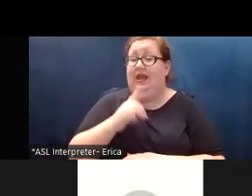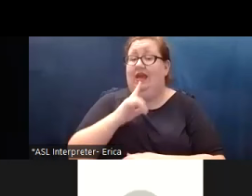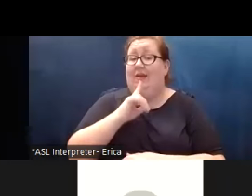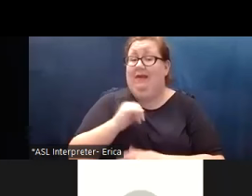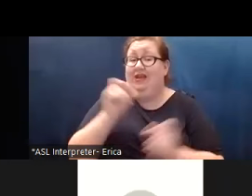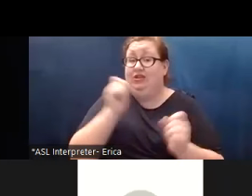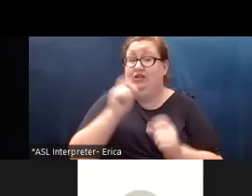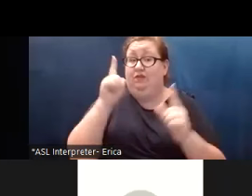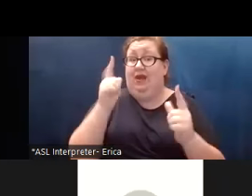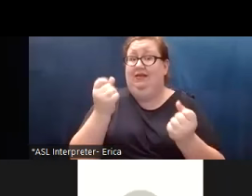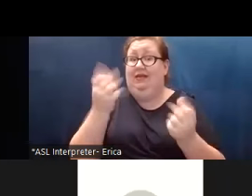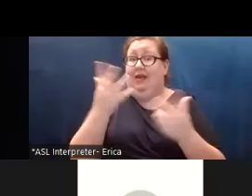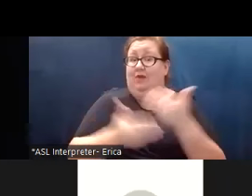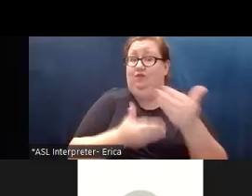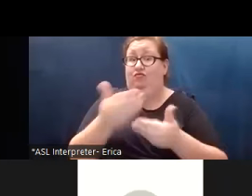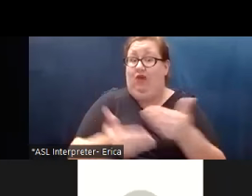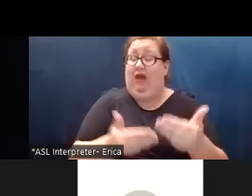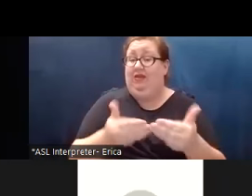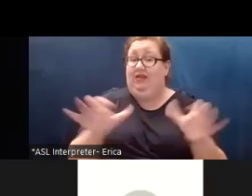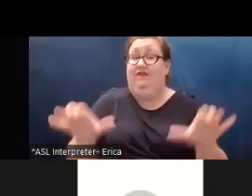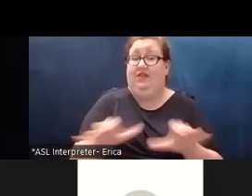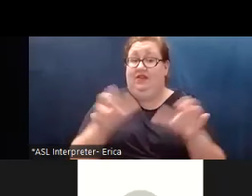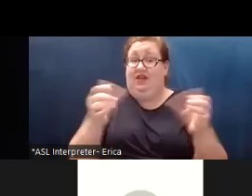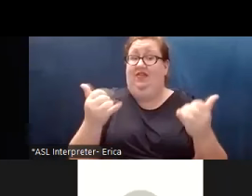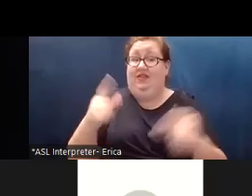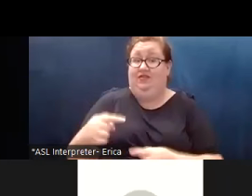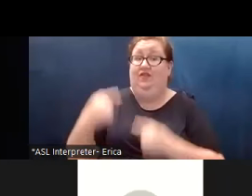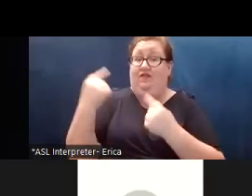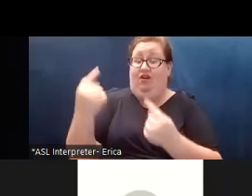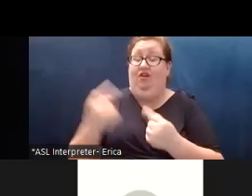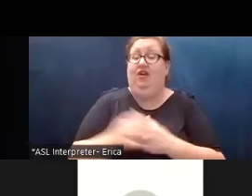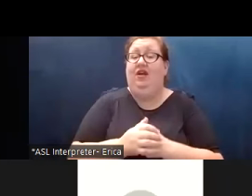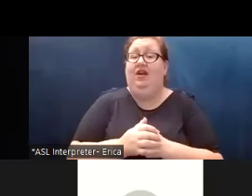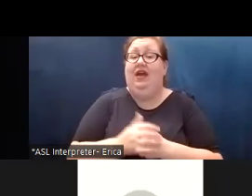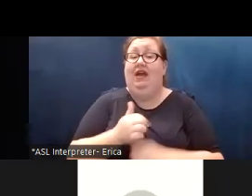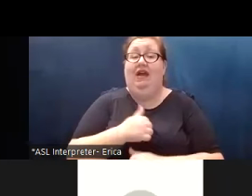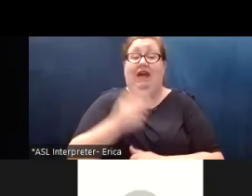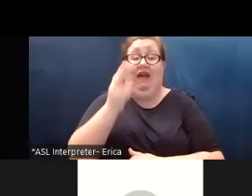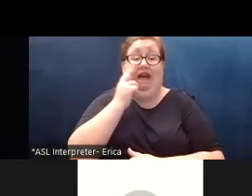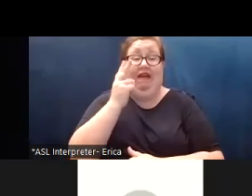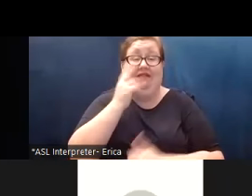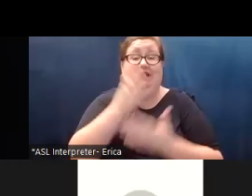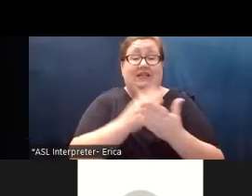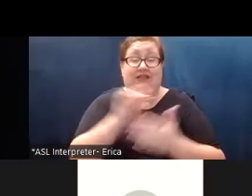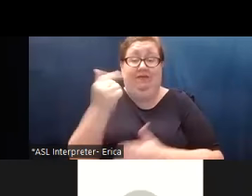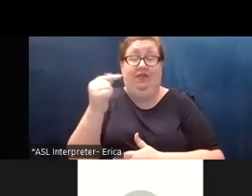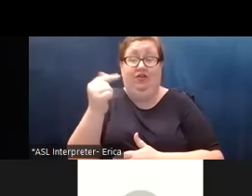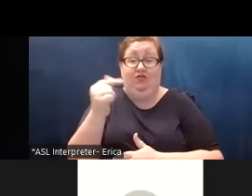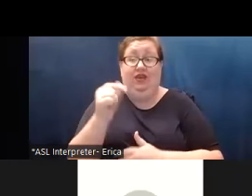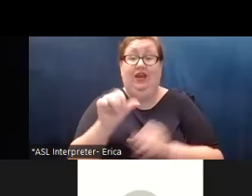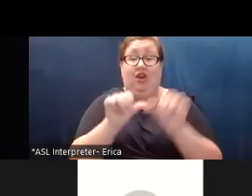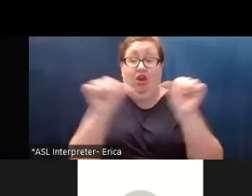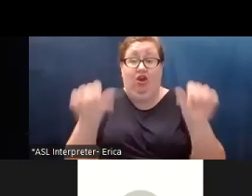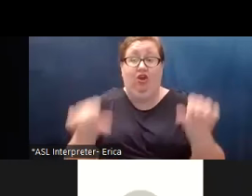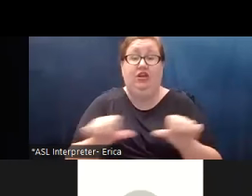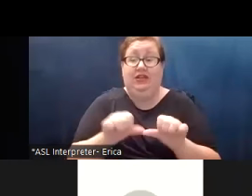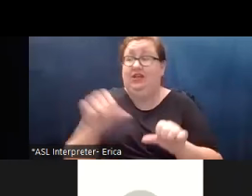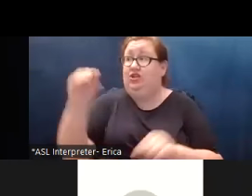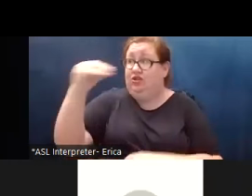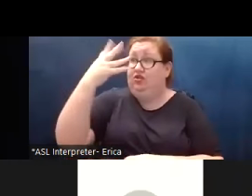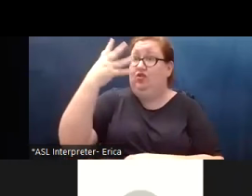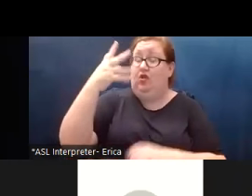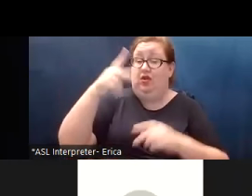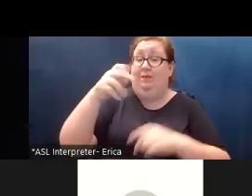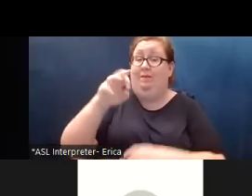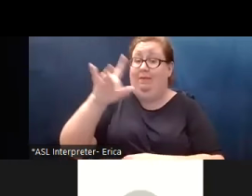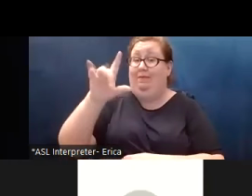at the amount of progress we've done on this thus far. I've seen some of the green architecture, some of the solar panels we're installing around the